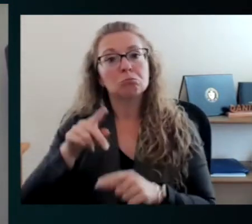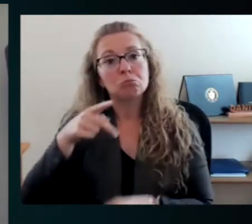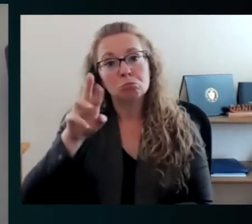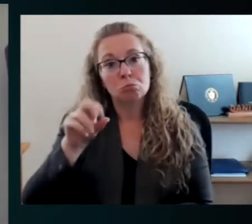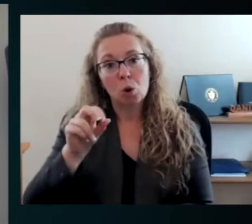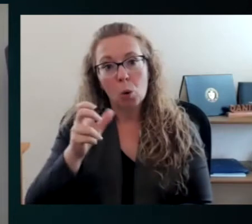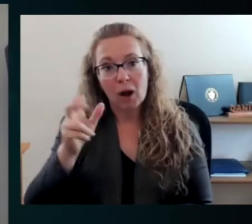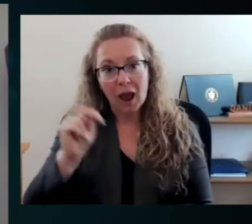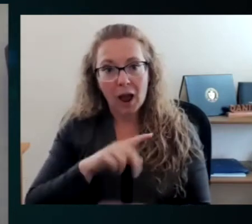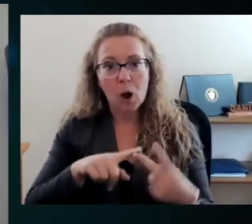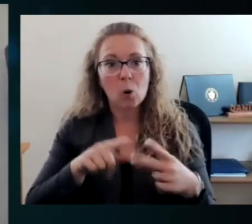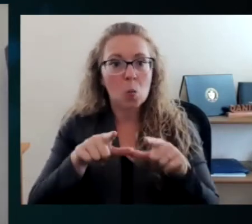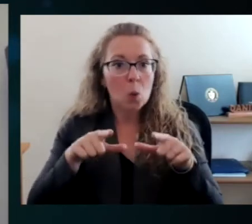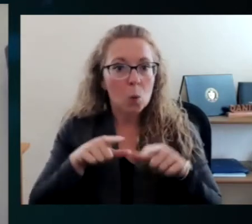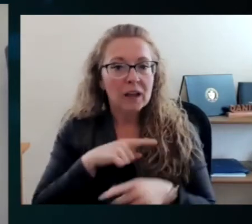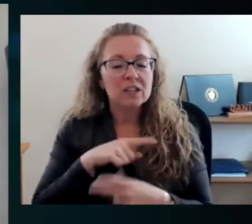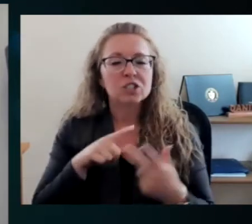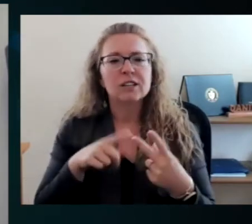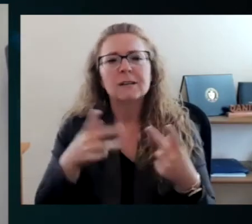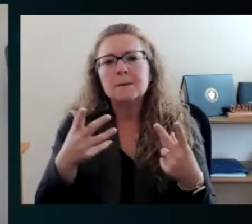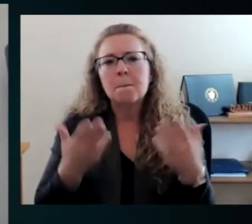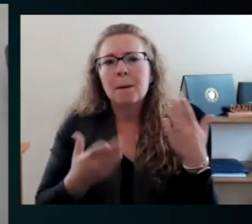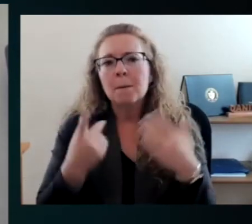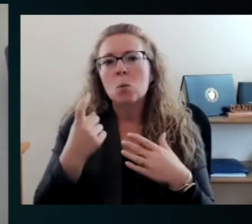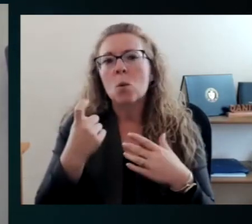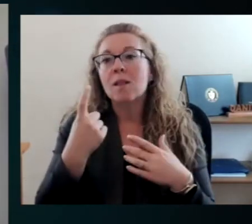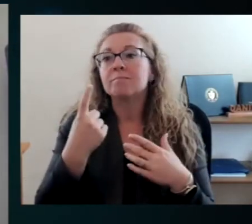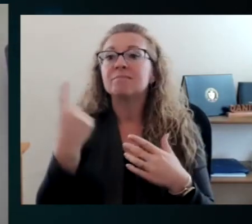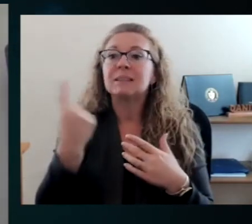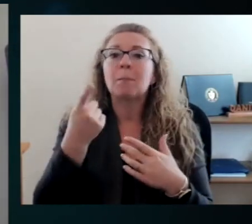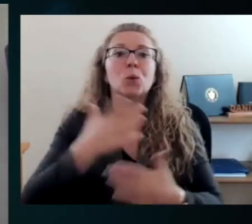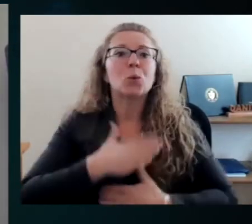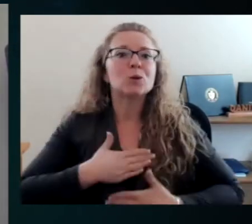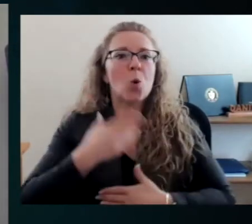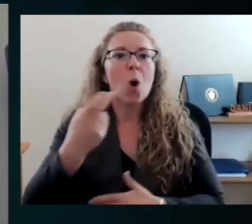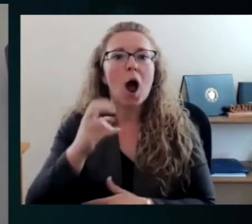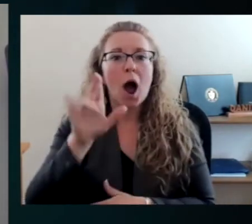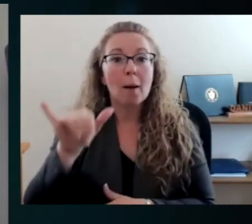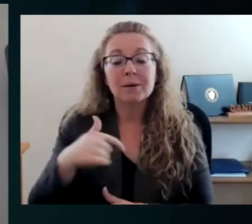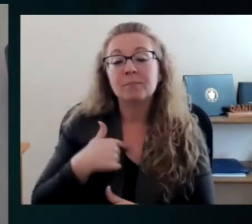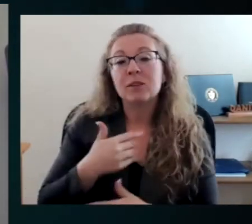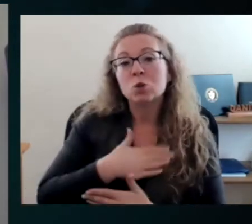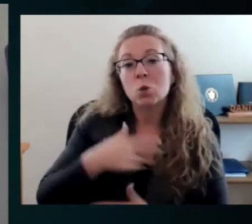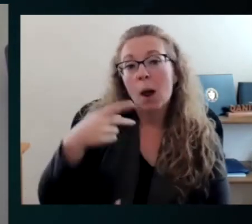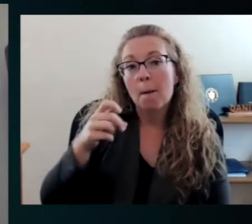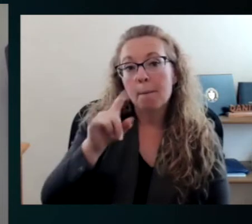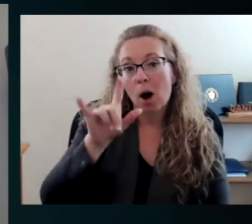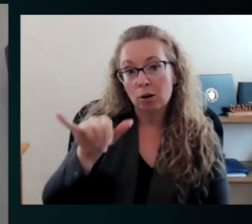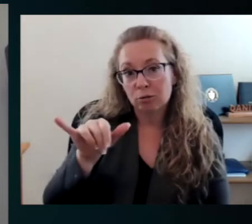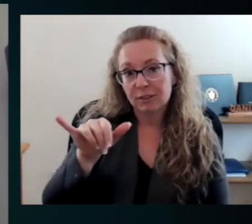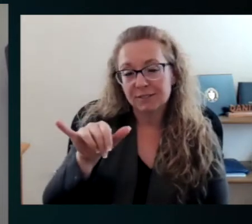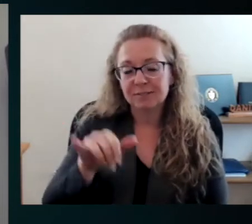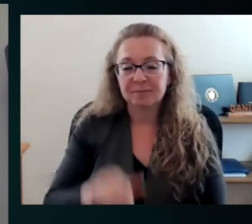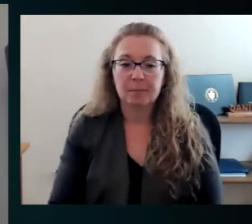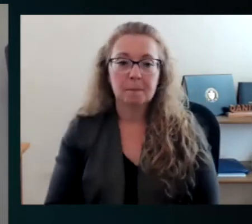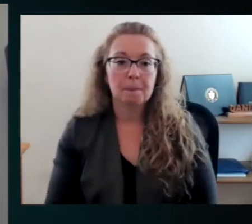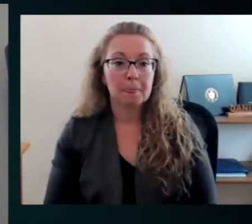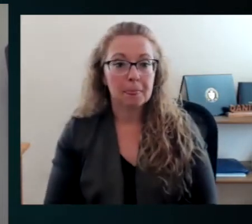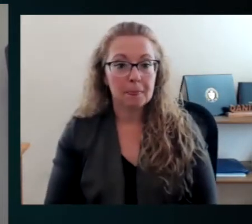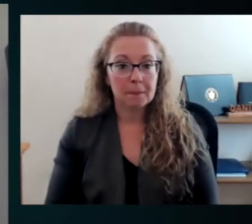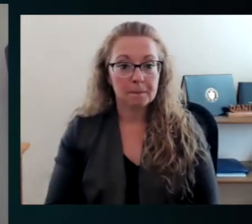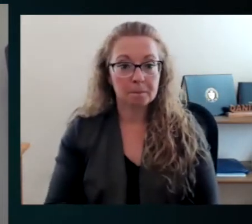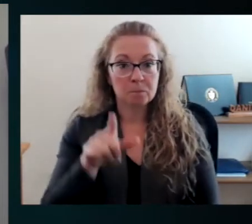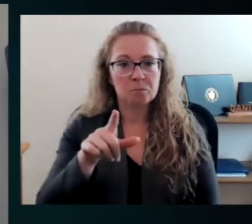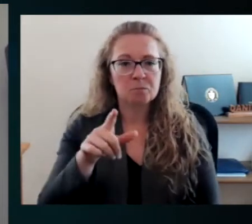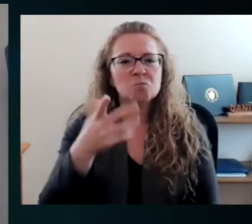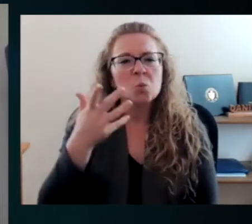and let's say one of your hobbies. Mine is pottery. Whenever you offer your illustrious wisdom, begin